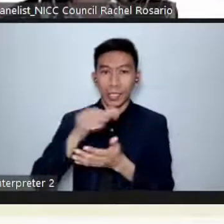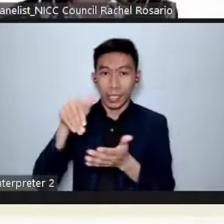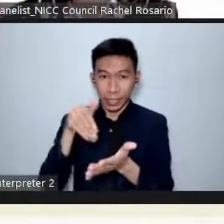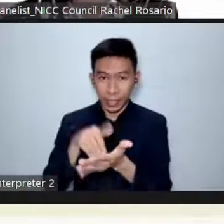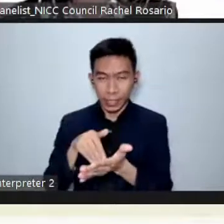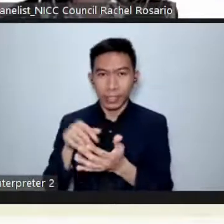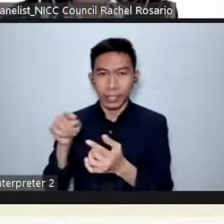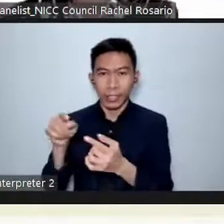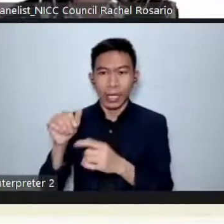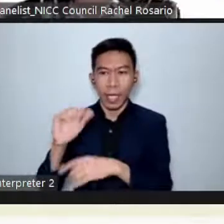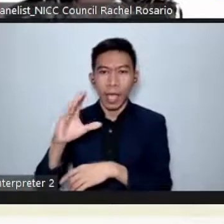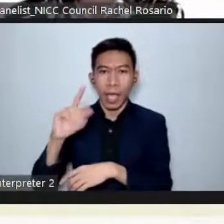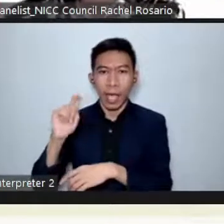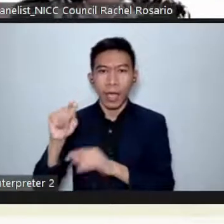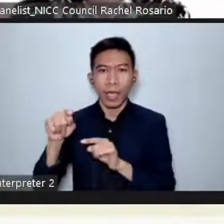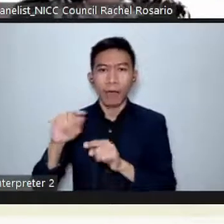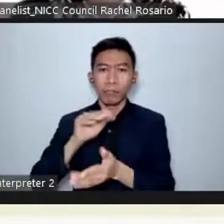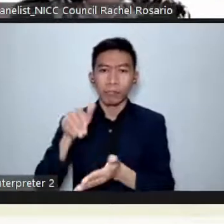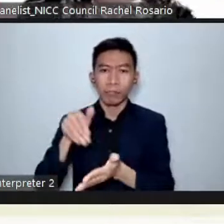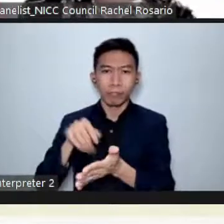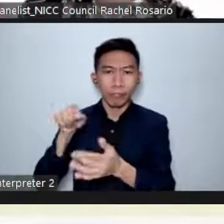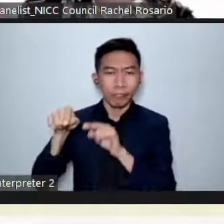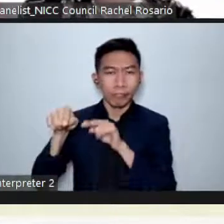one-stop shop center to